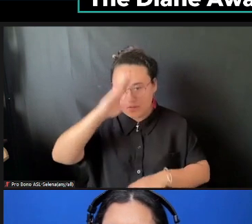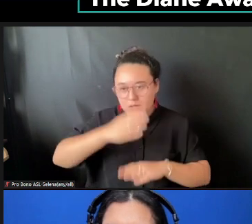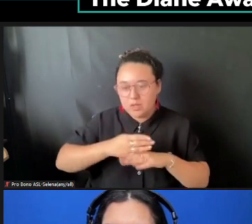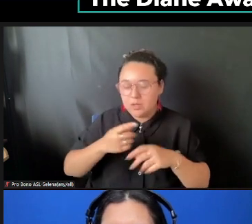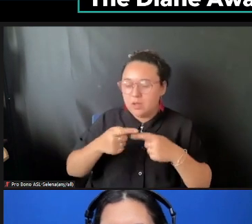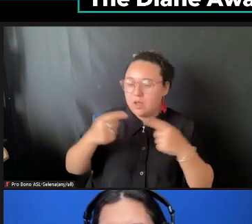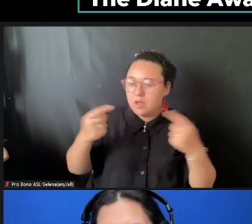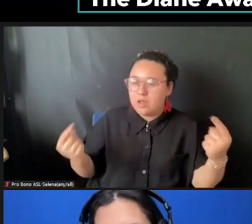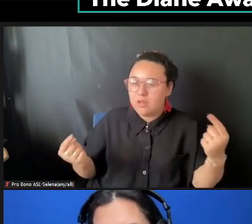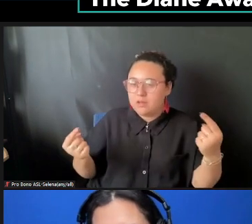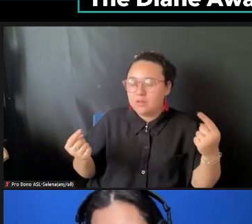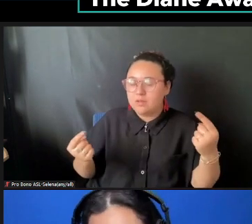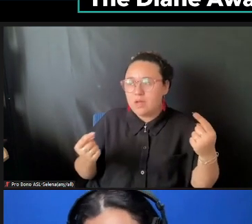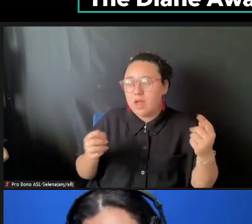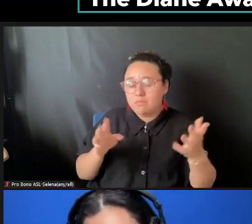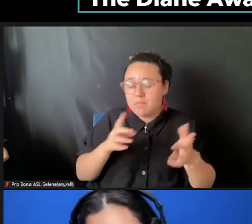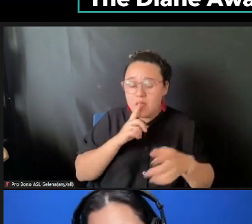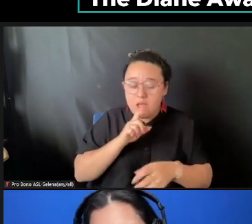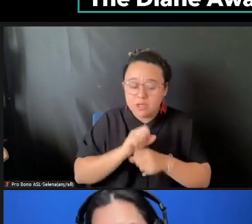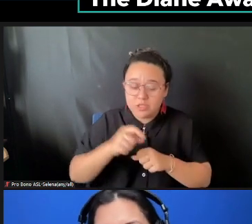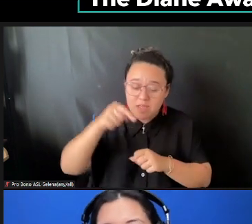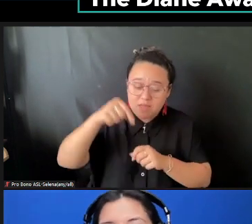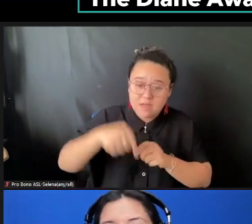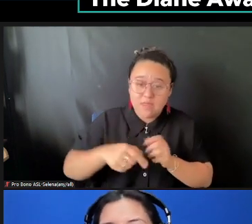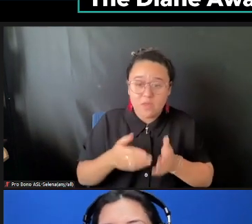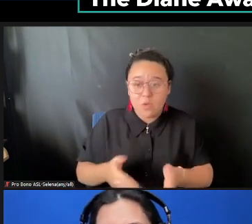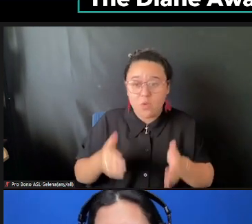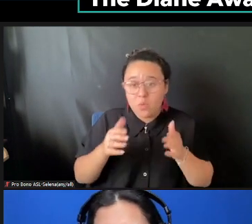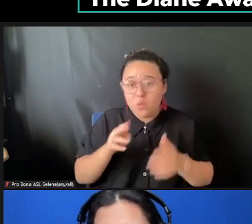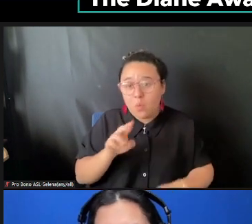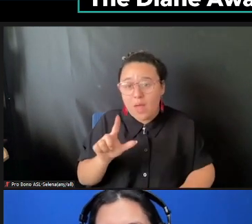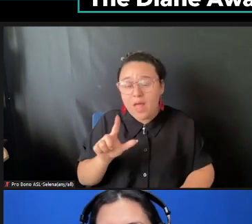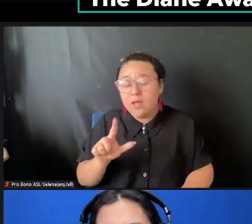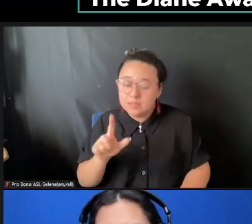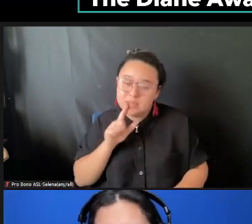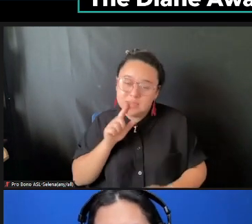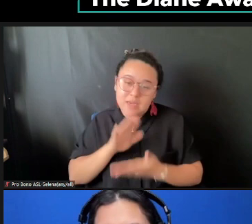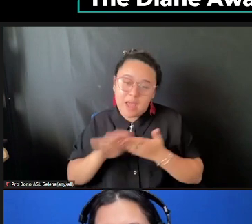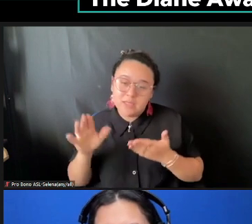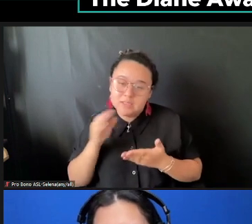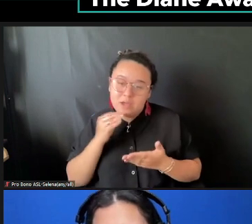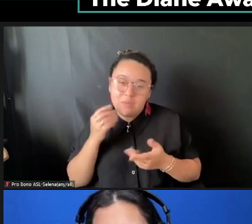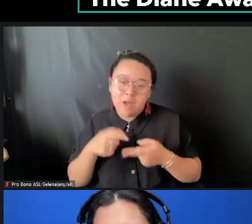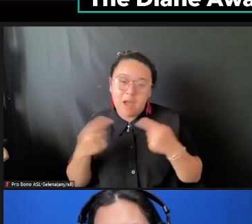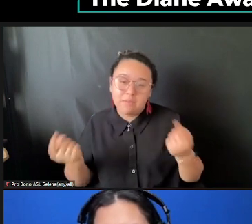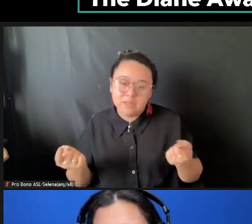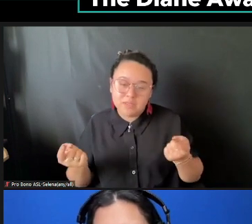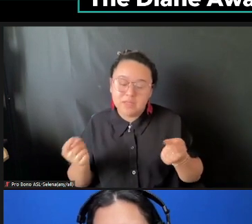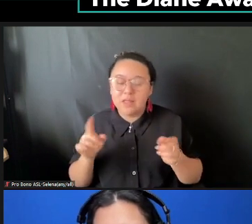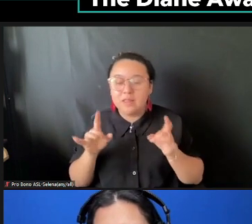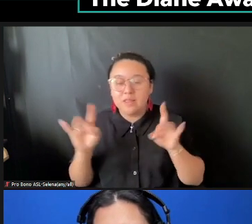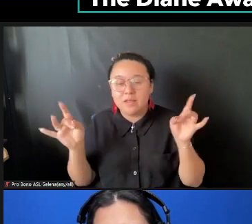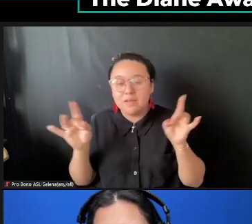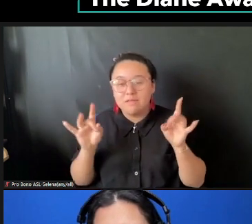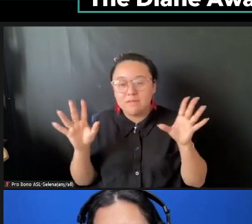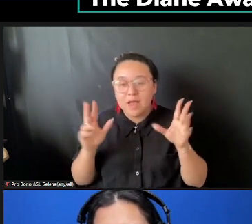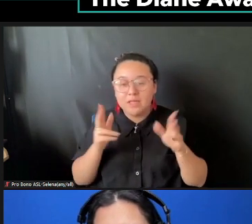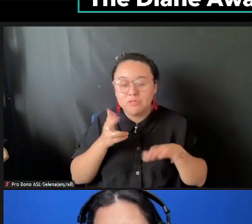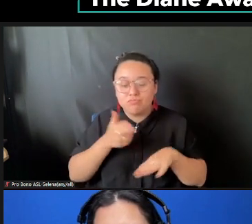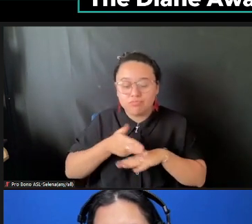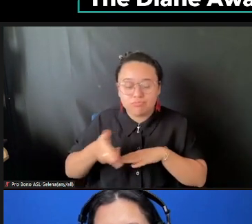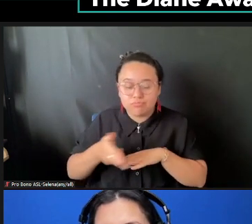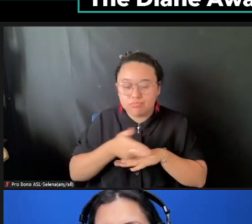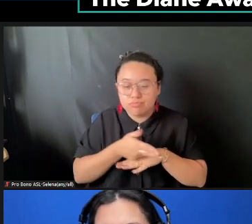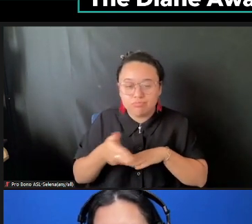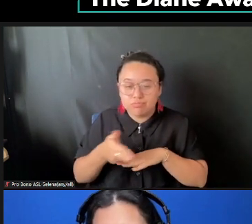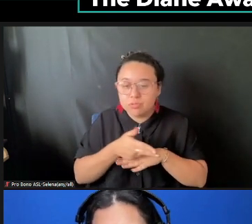it's actually quite, it's nice and quiet at home, you know, and like how they subvert, and that the violence, that the gun violence that is, you know, we